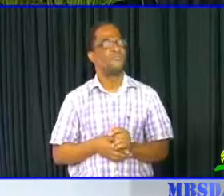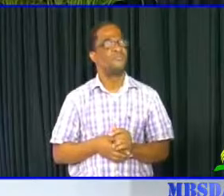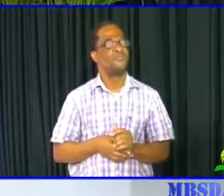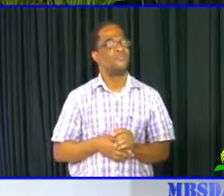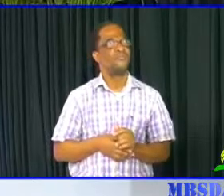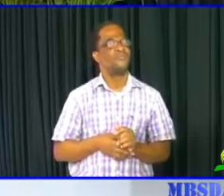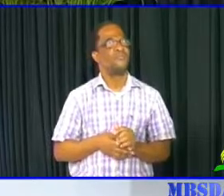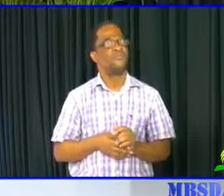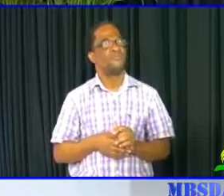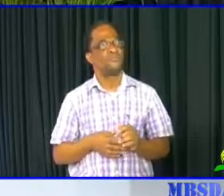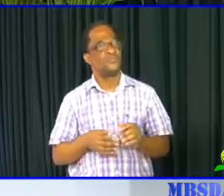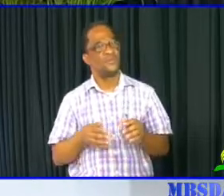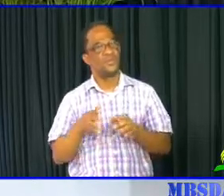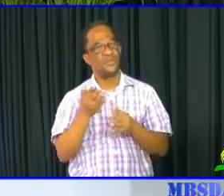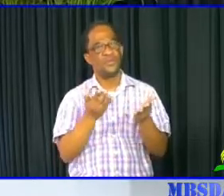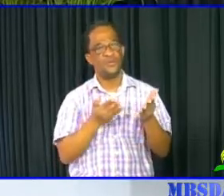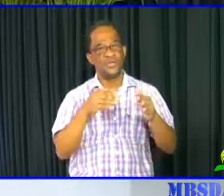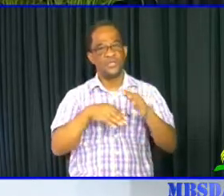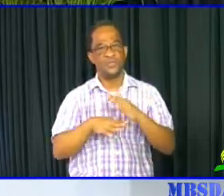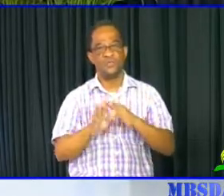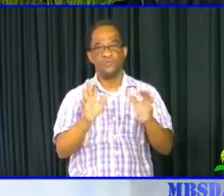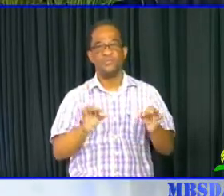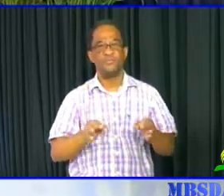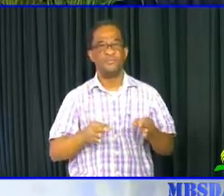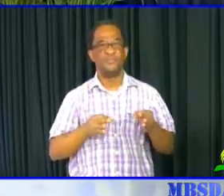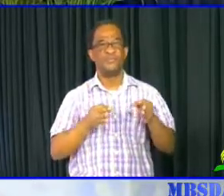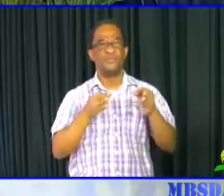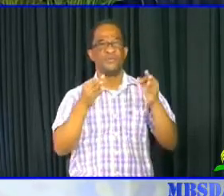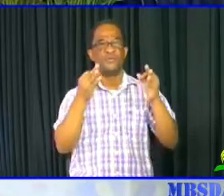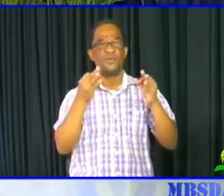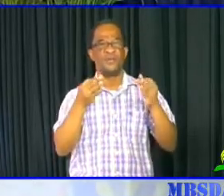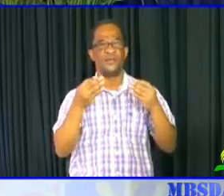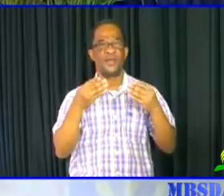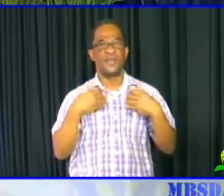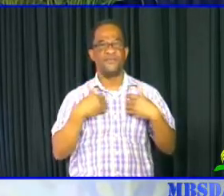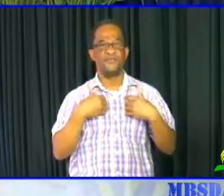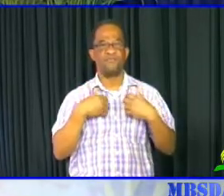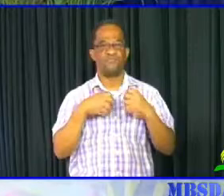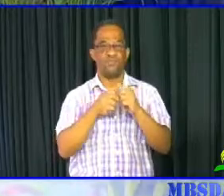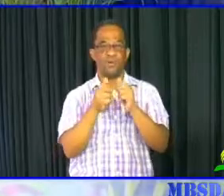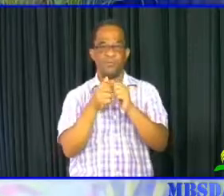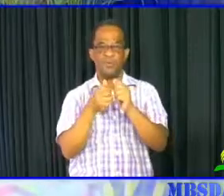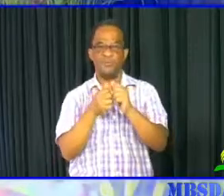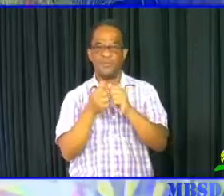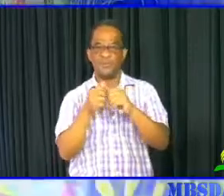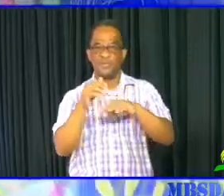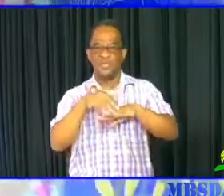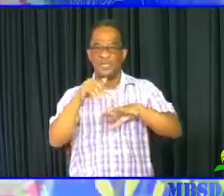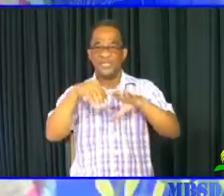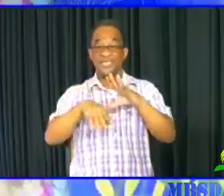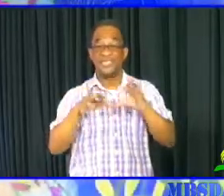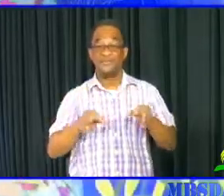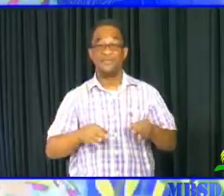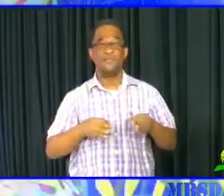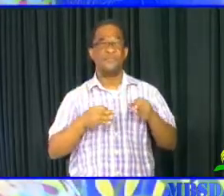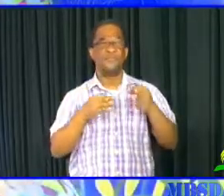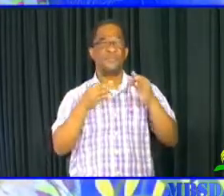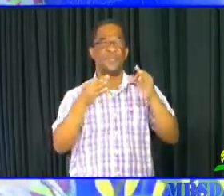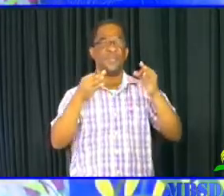The ship of your life is tossing on the sea of strife.